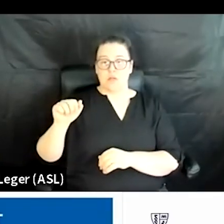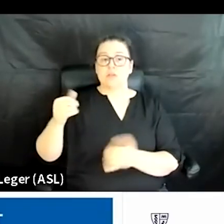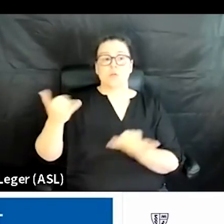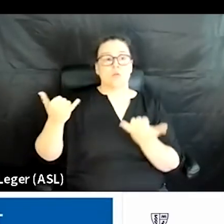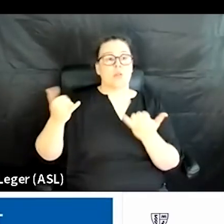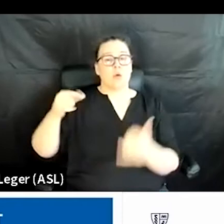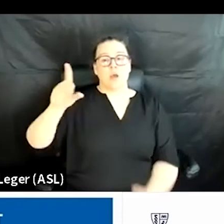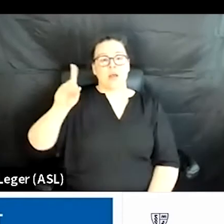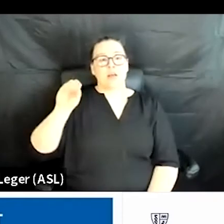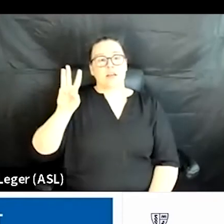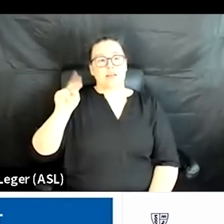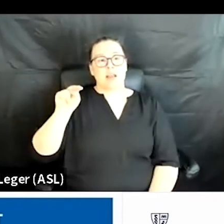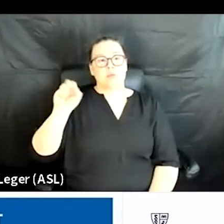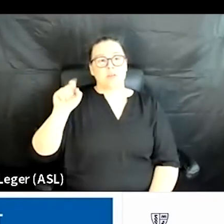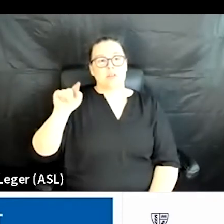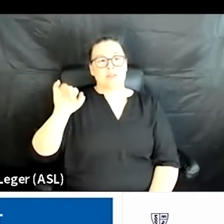Brooklyn. We